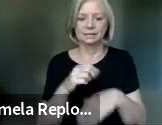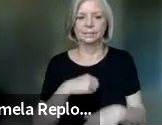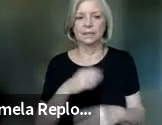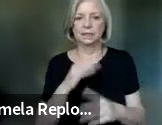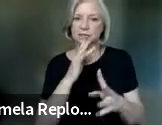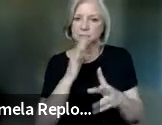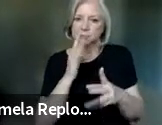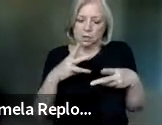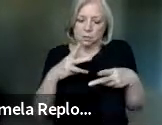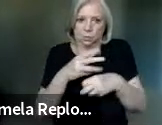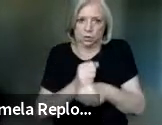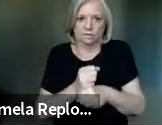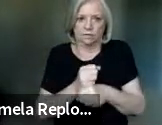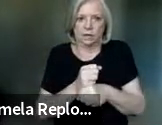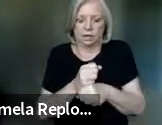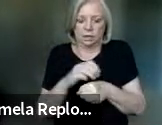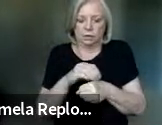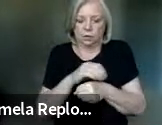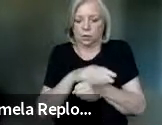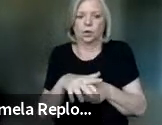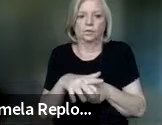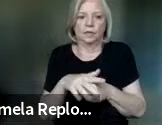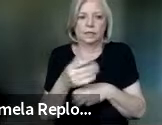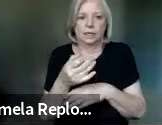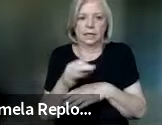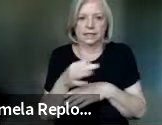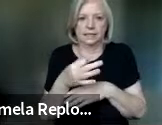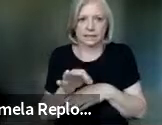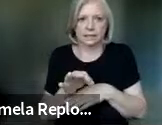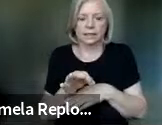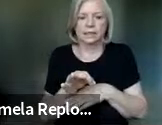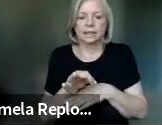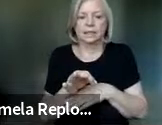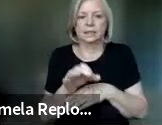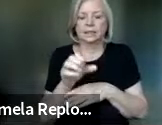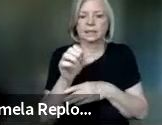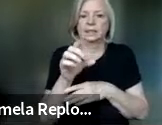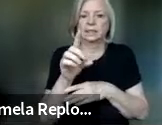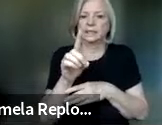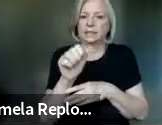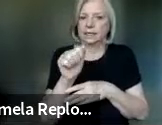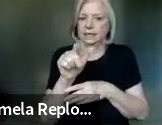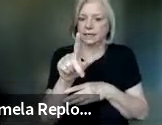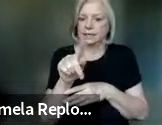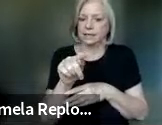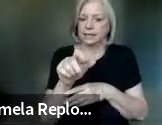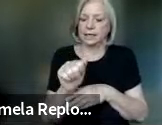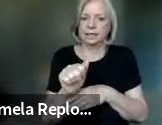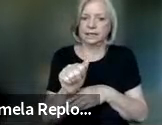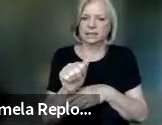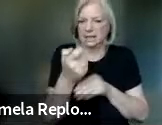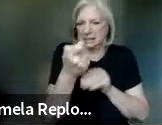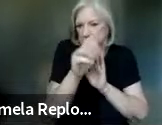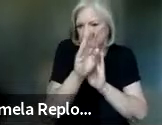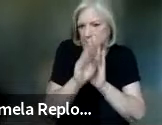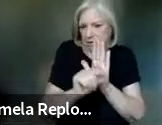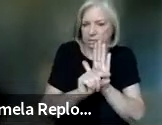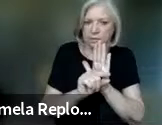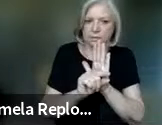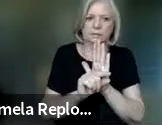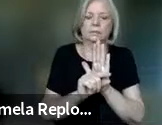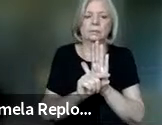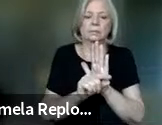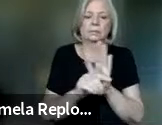the COVID data as it stands today in Alameda County, but just a little bit of background. I know we've all been